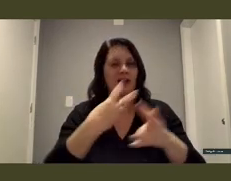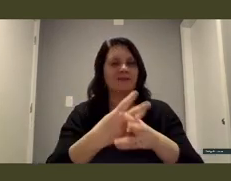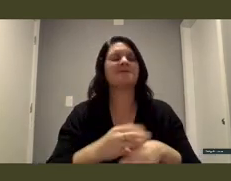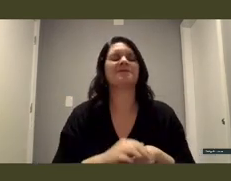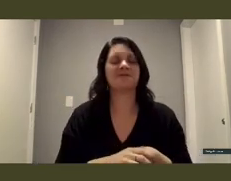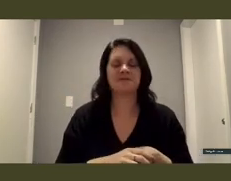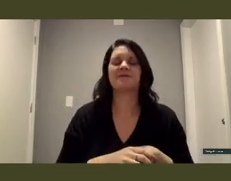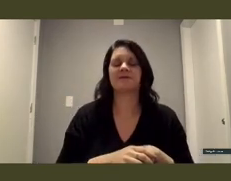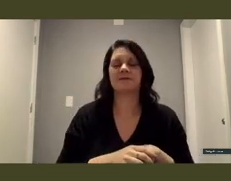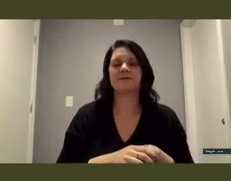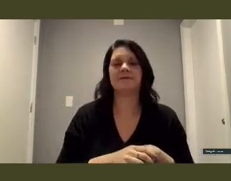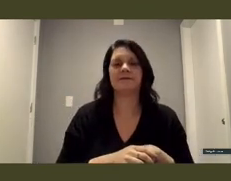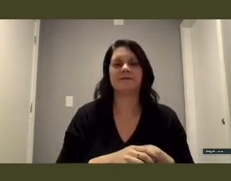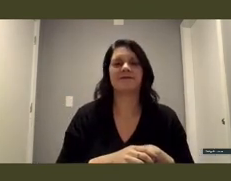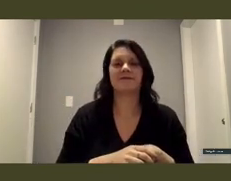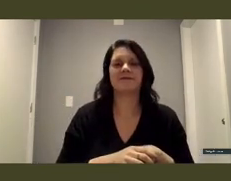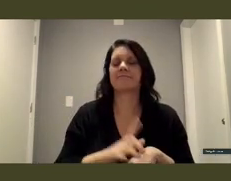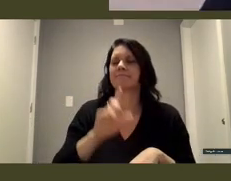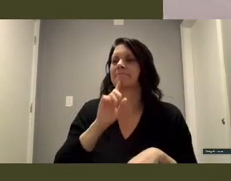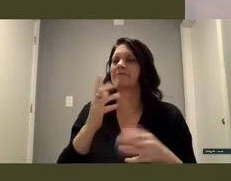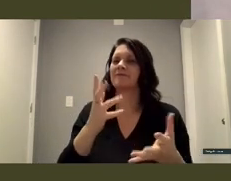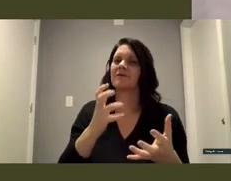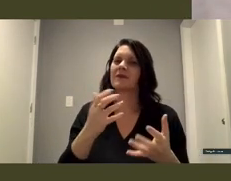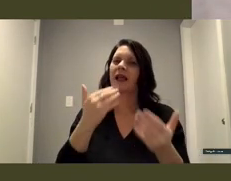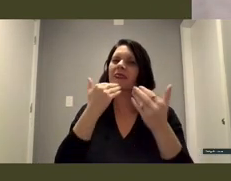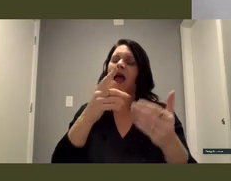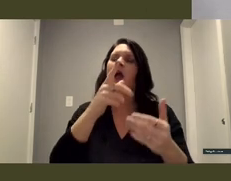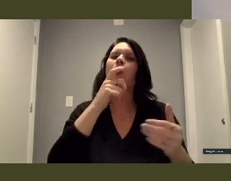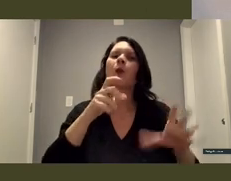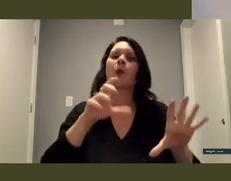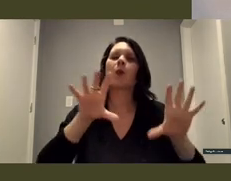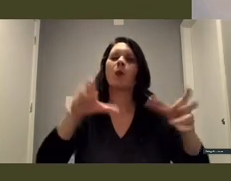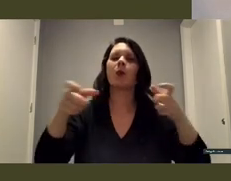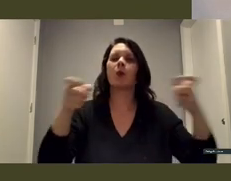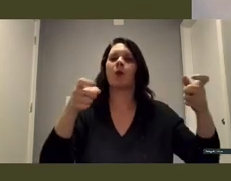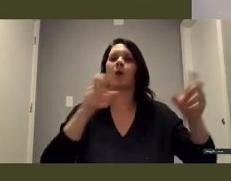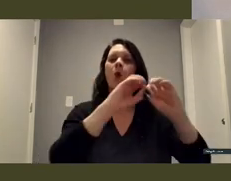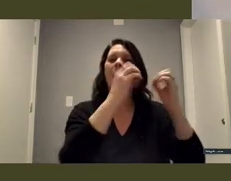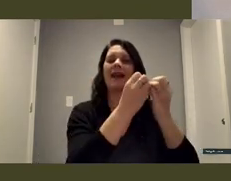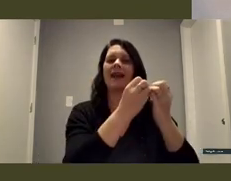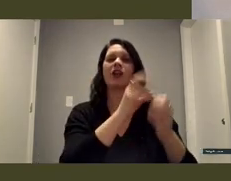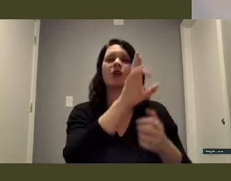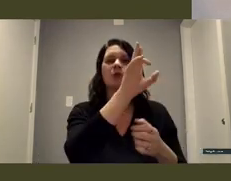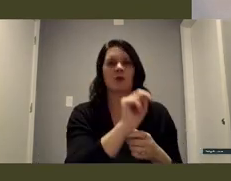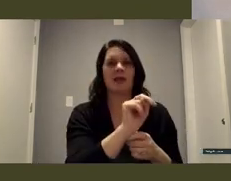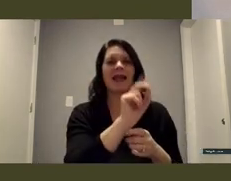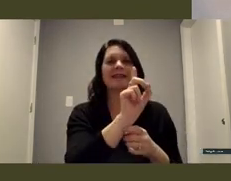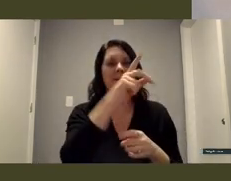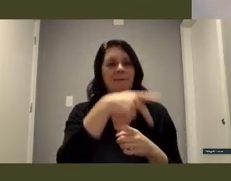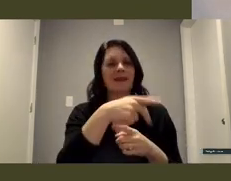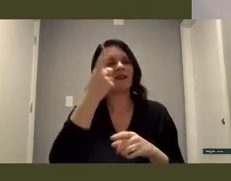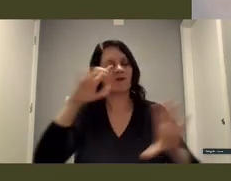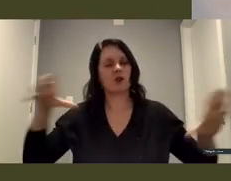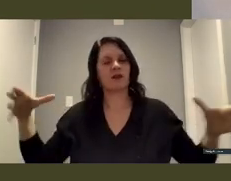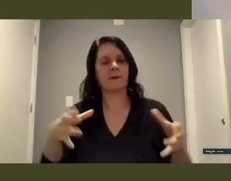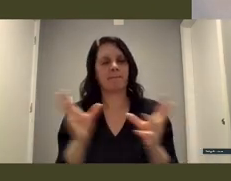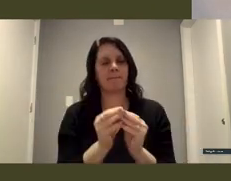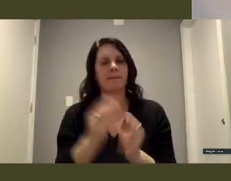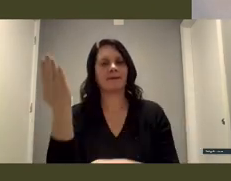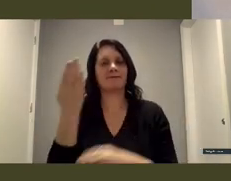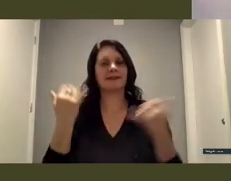meantime, I'd like to thank the organisers from the UNDESA and UNDP for bringing us together to discuss this